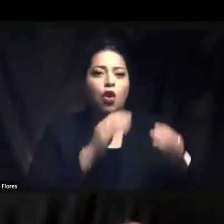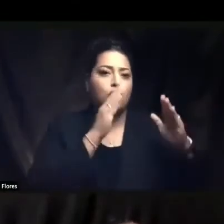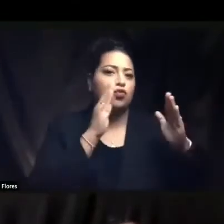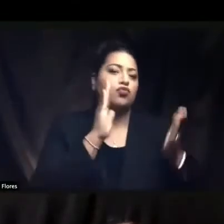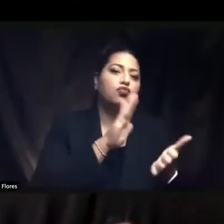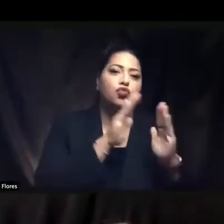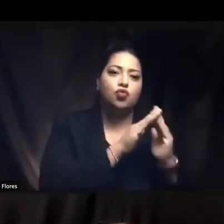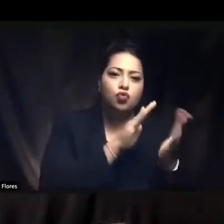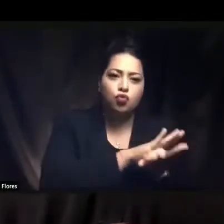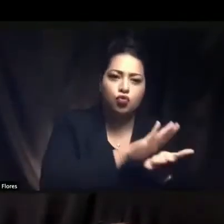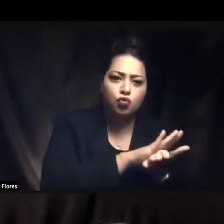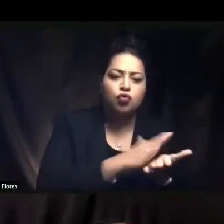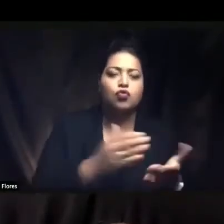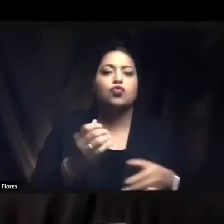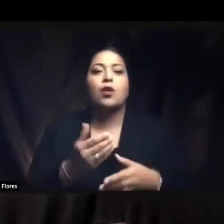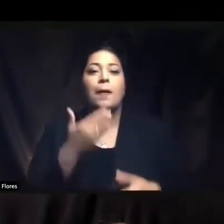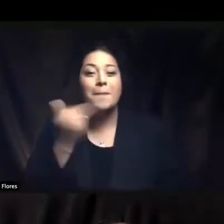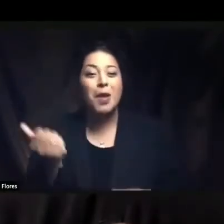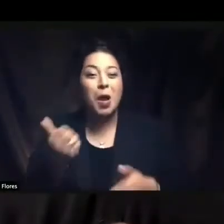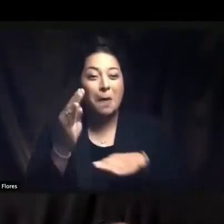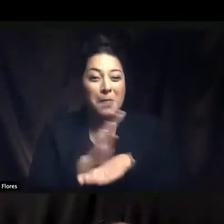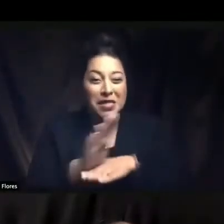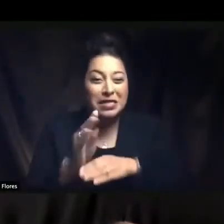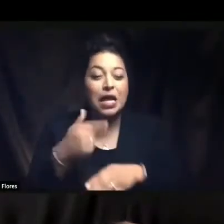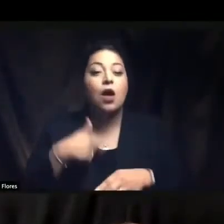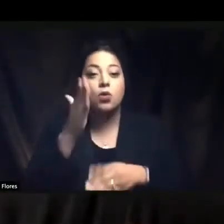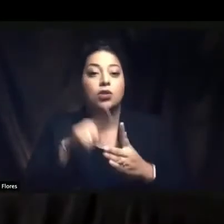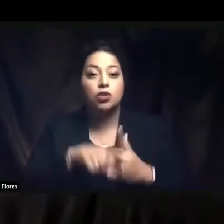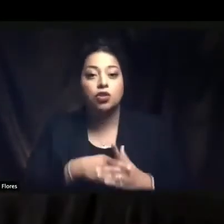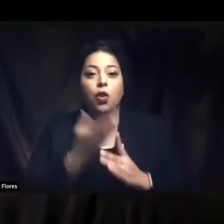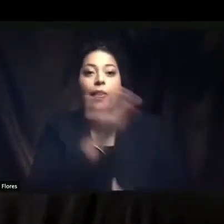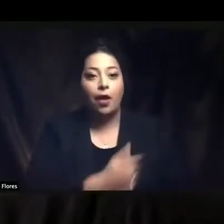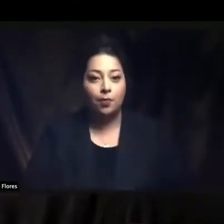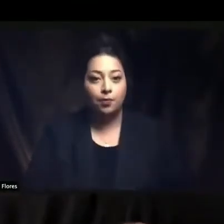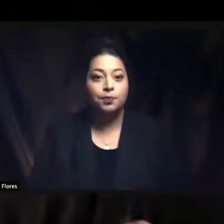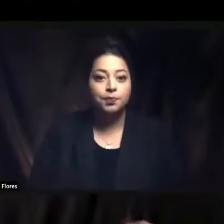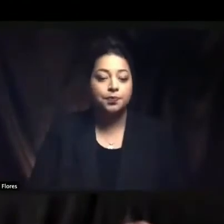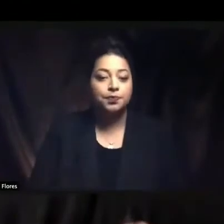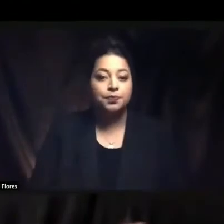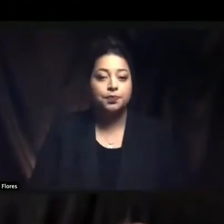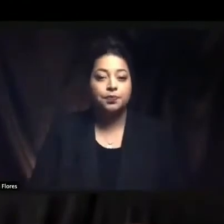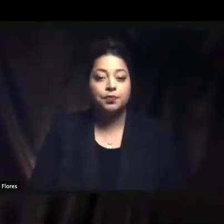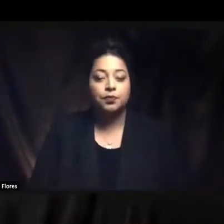and you have better businesses. So that's where I will go, is building home ownership.